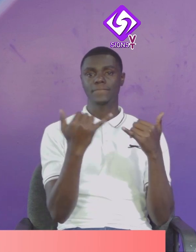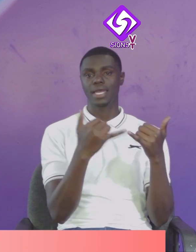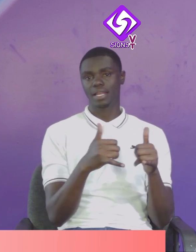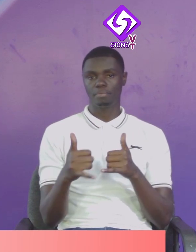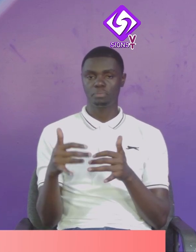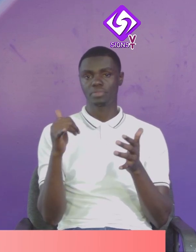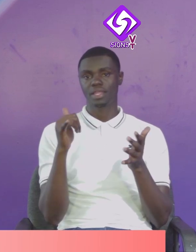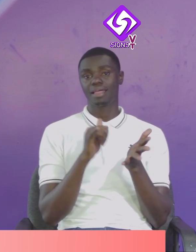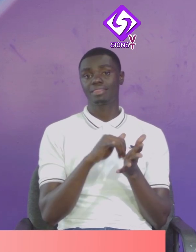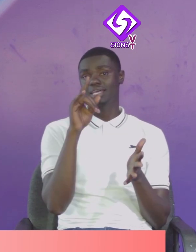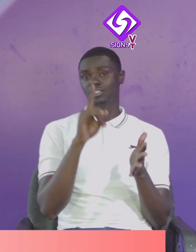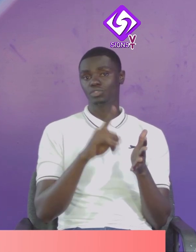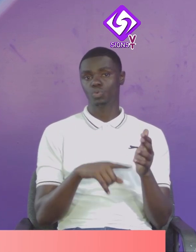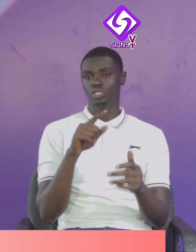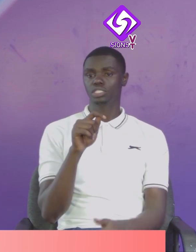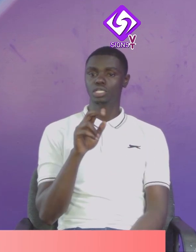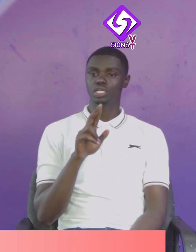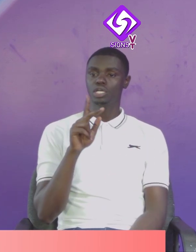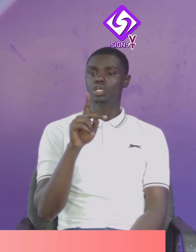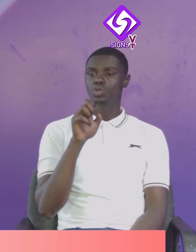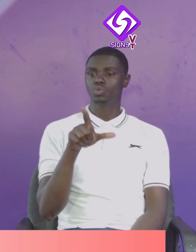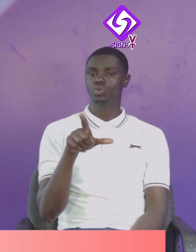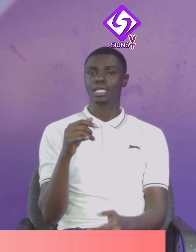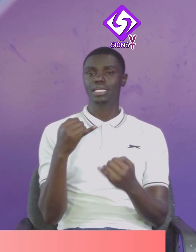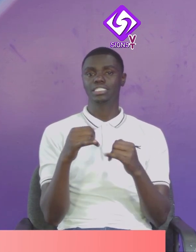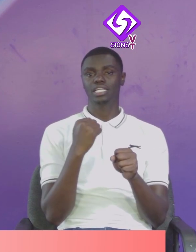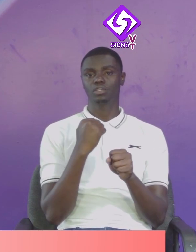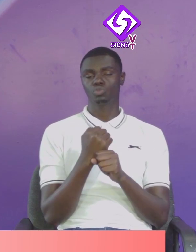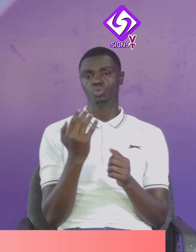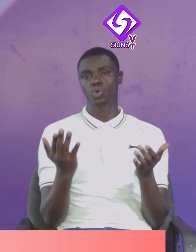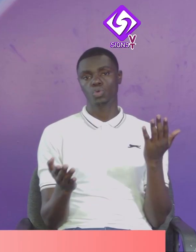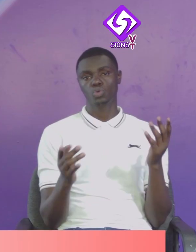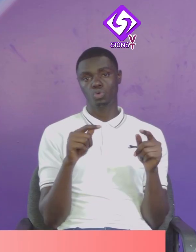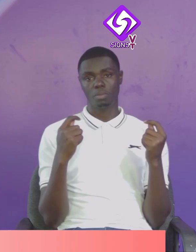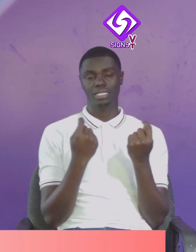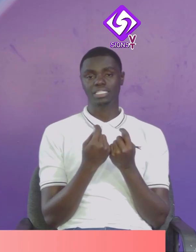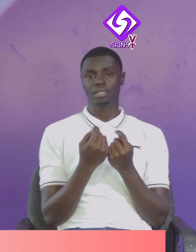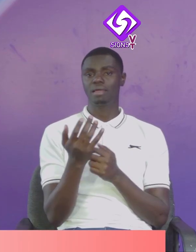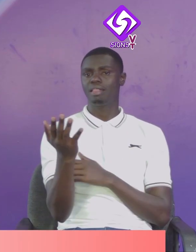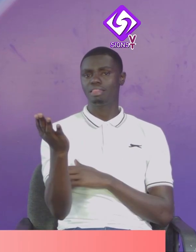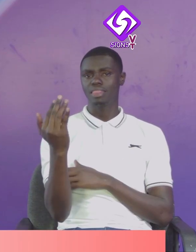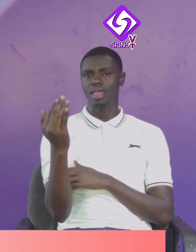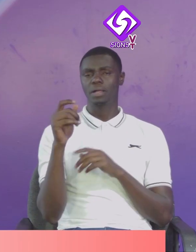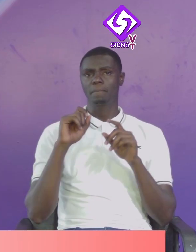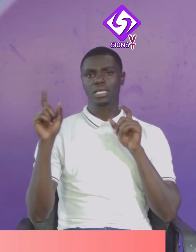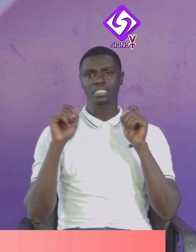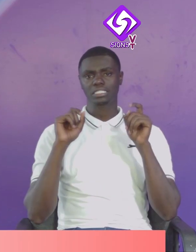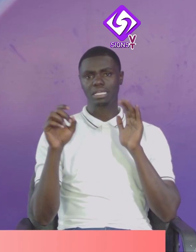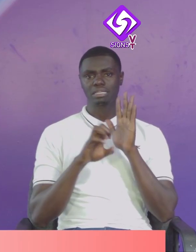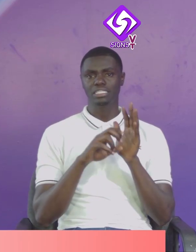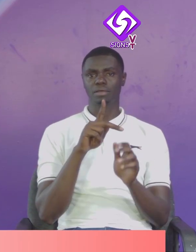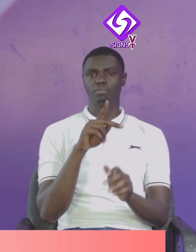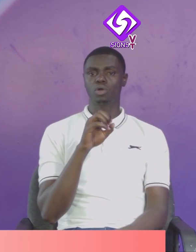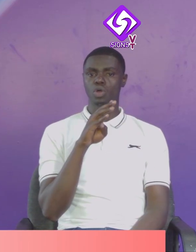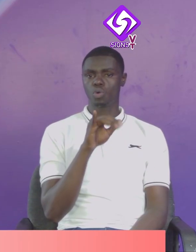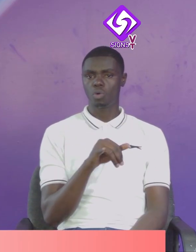that is what Tuchel is trying to do. He's trying to balance the team so that even the upcoming stars, like the likes of Kobe Maino,